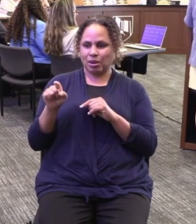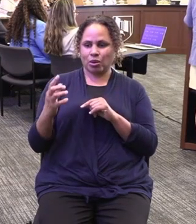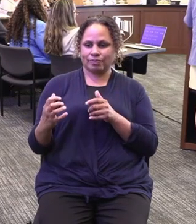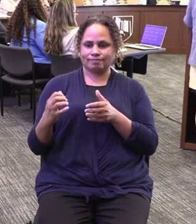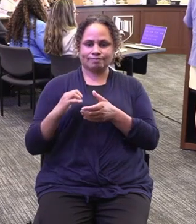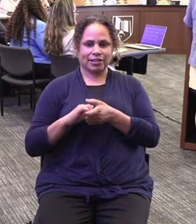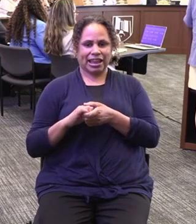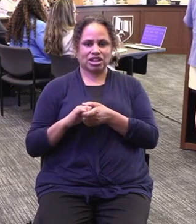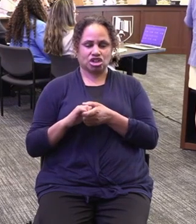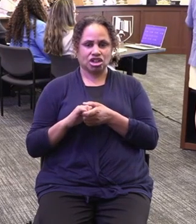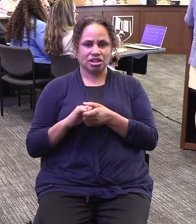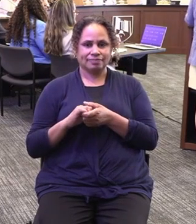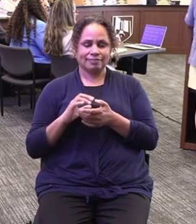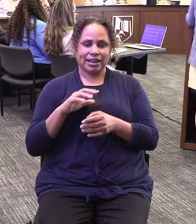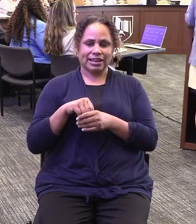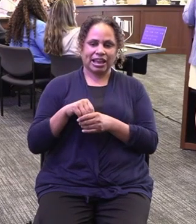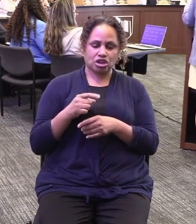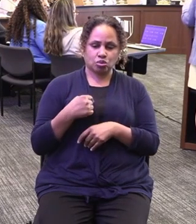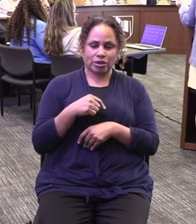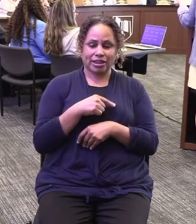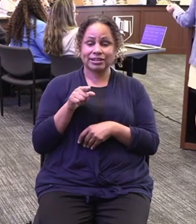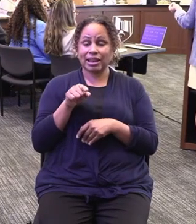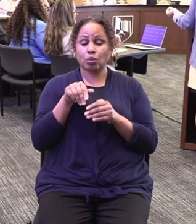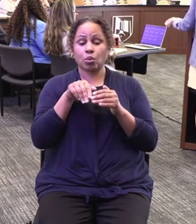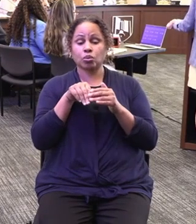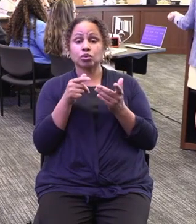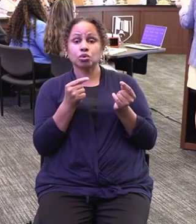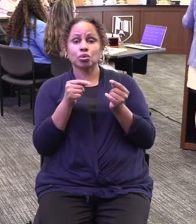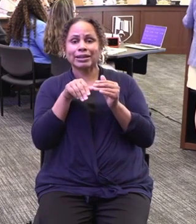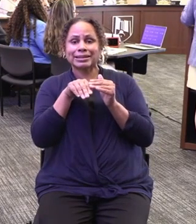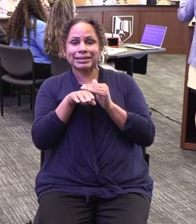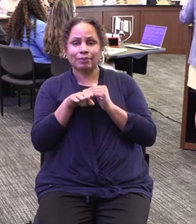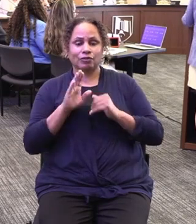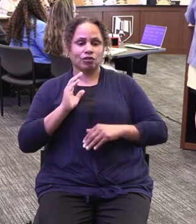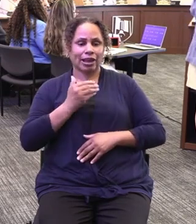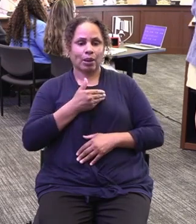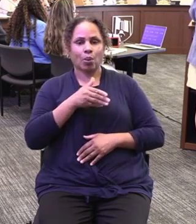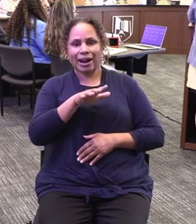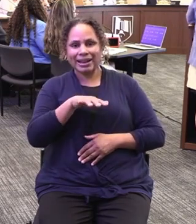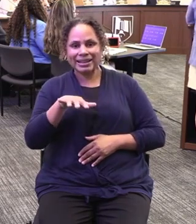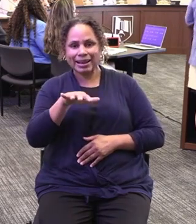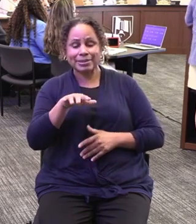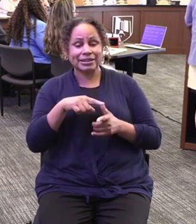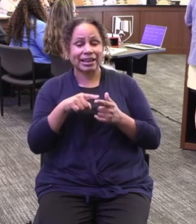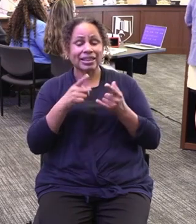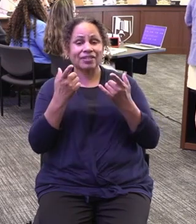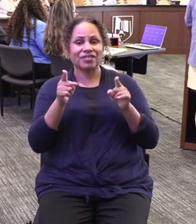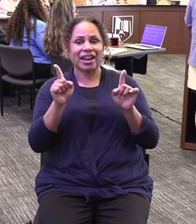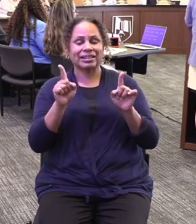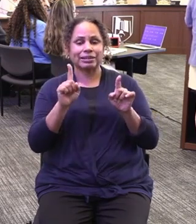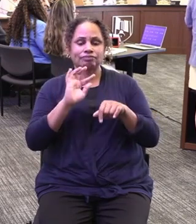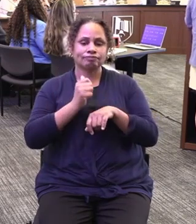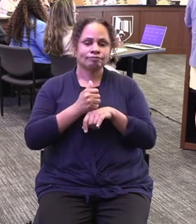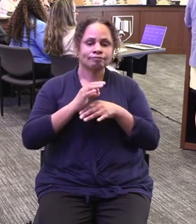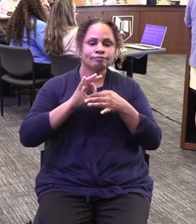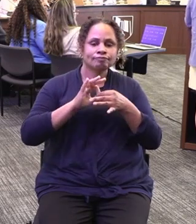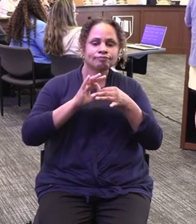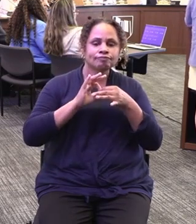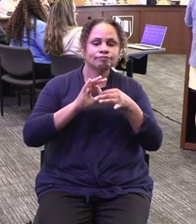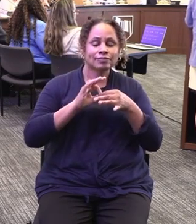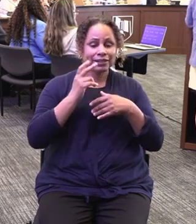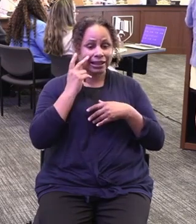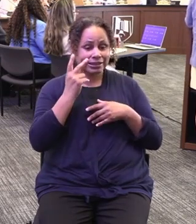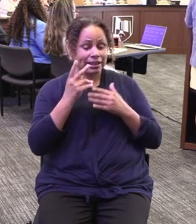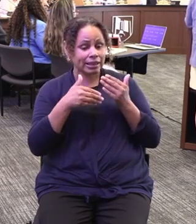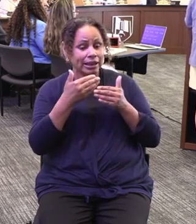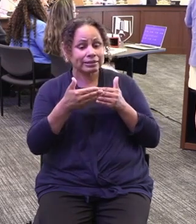our direct interaction, stepping foot into our campus. And then they finally have that connection. They see us at Next Step